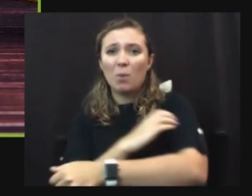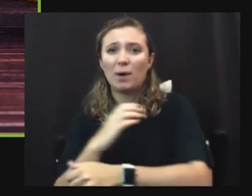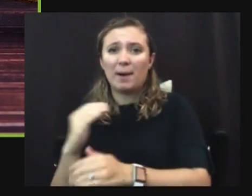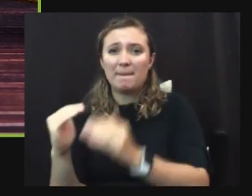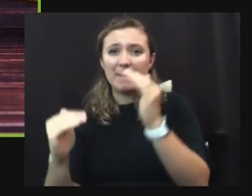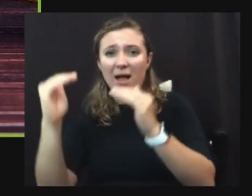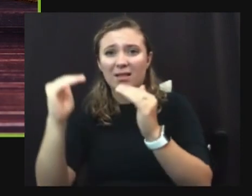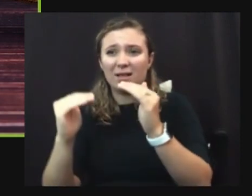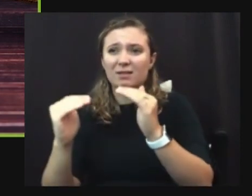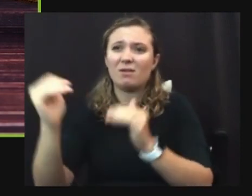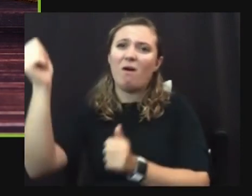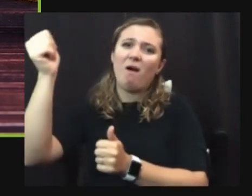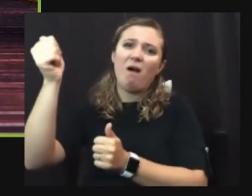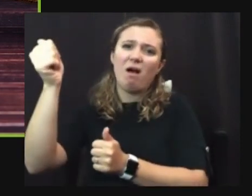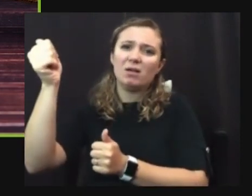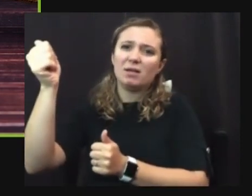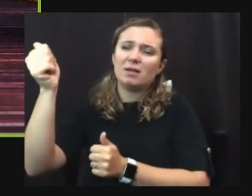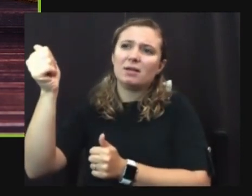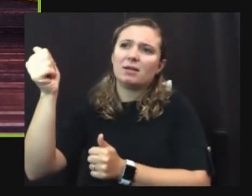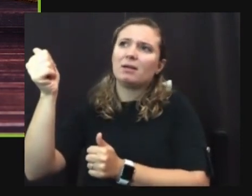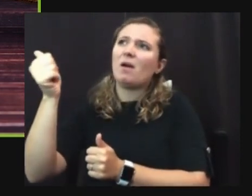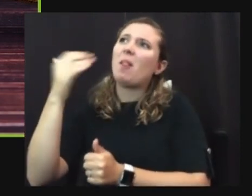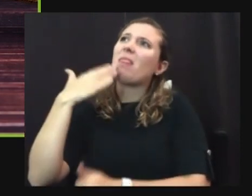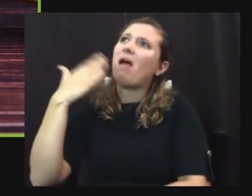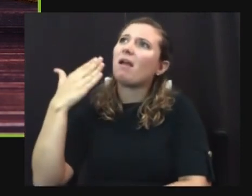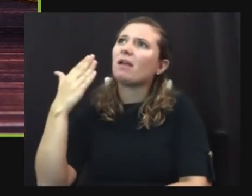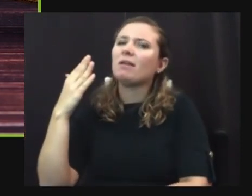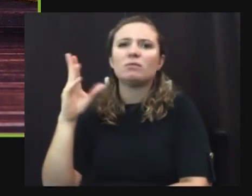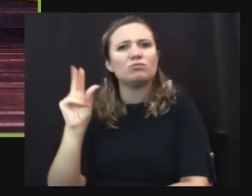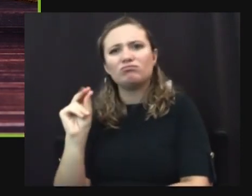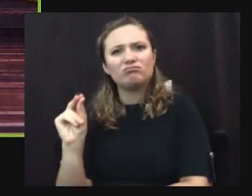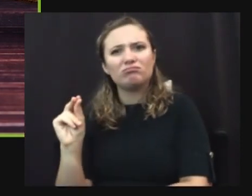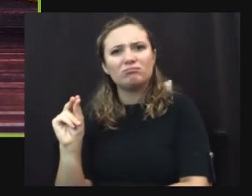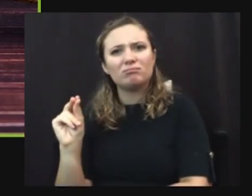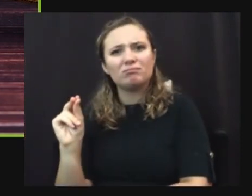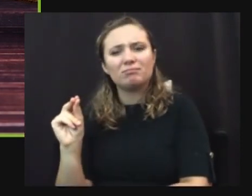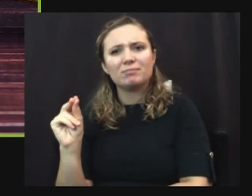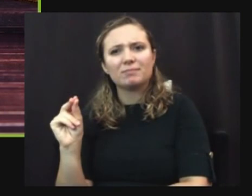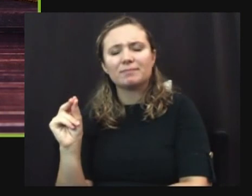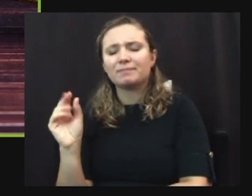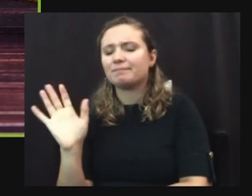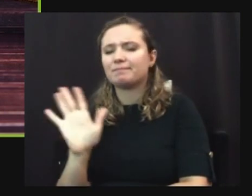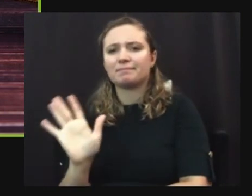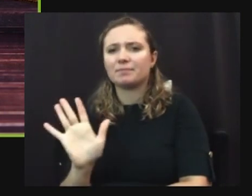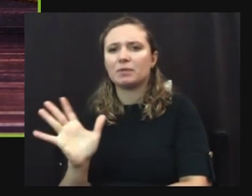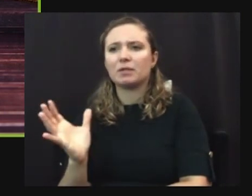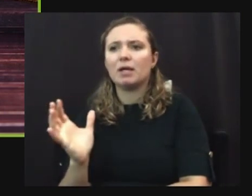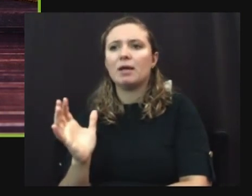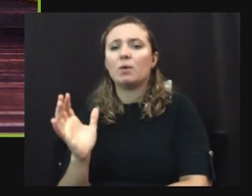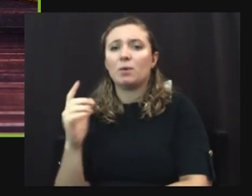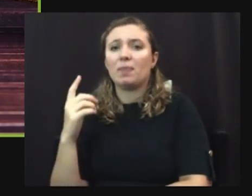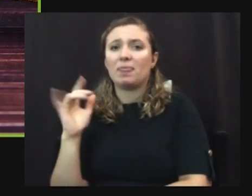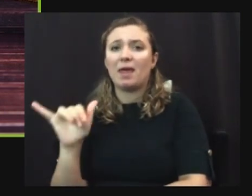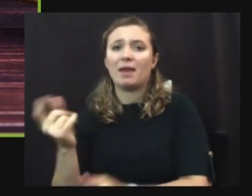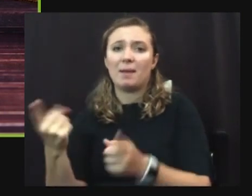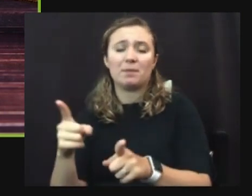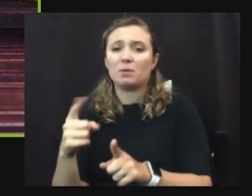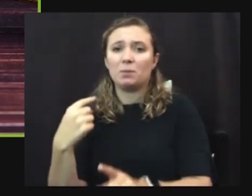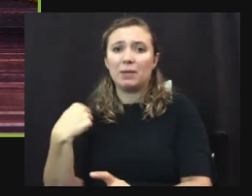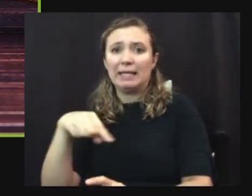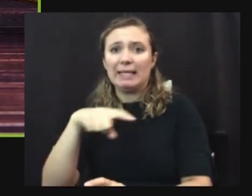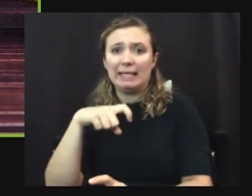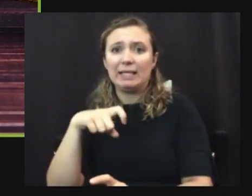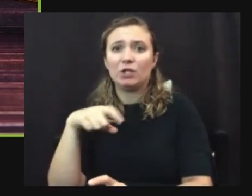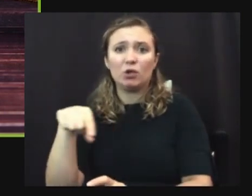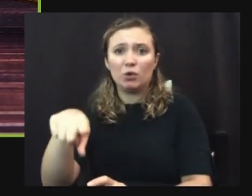are just supposed to say thank you. And we don't, you hate us. And that happens. And we need you not to do that. We need you not